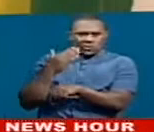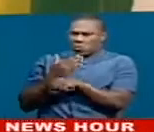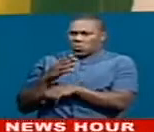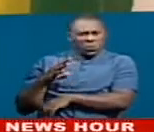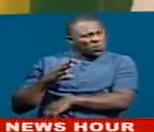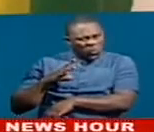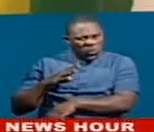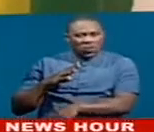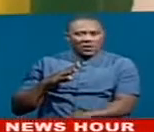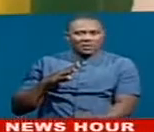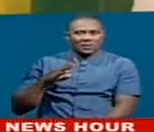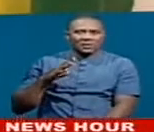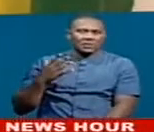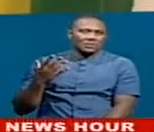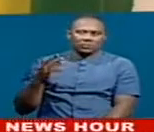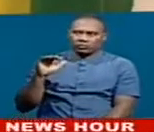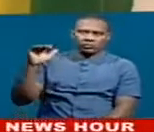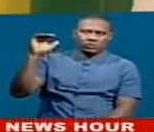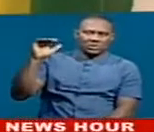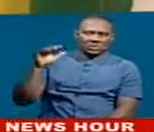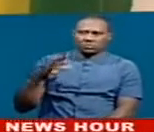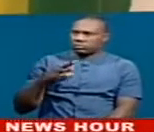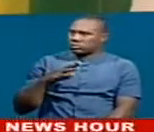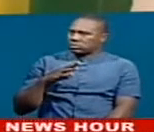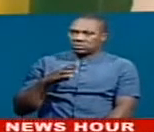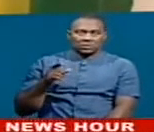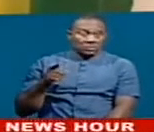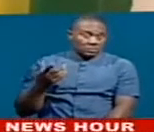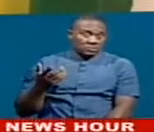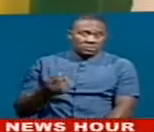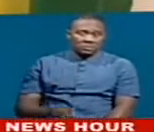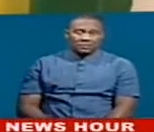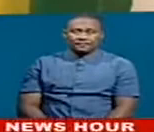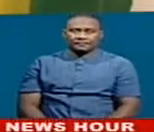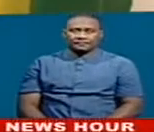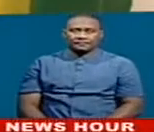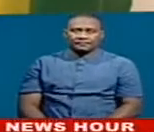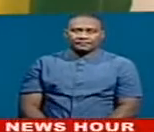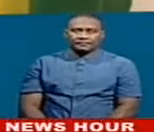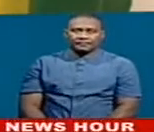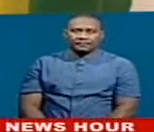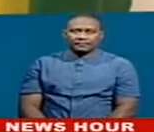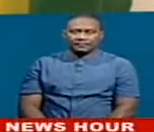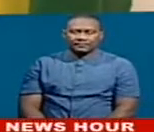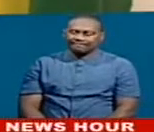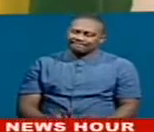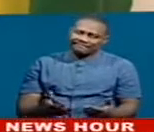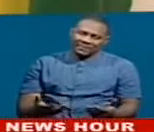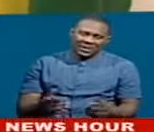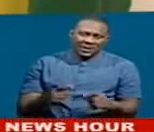fine boy, and so, brother, and you had a concert. About a funny,